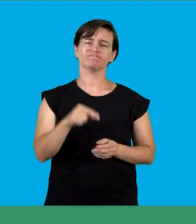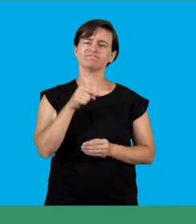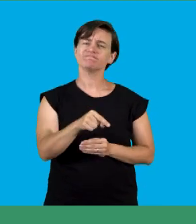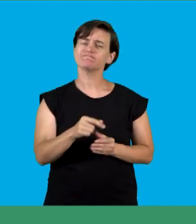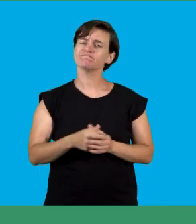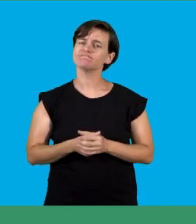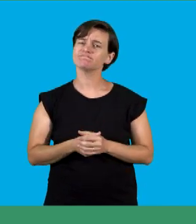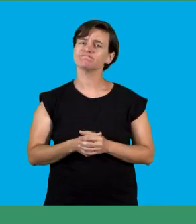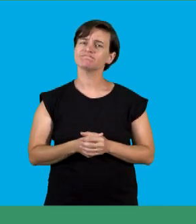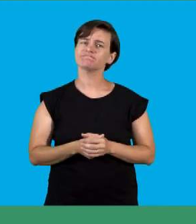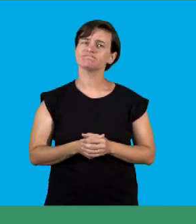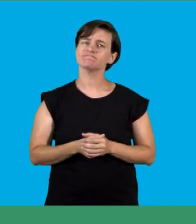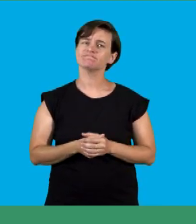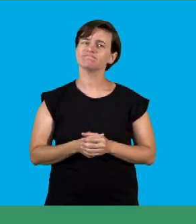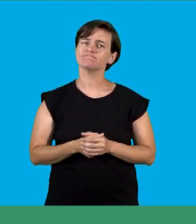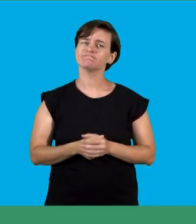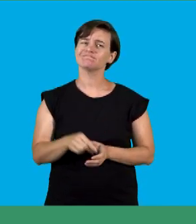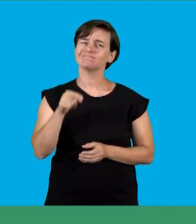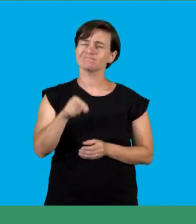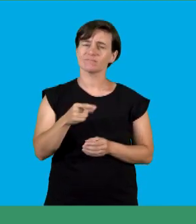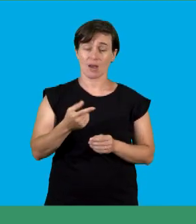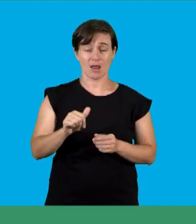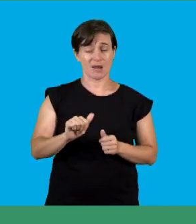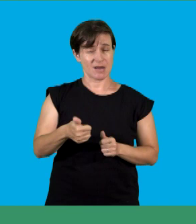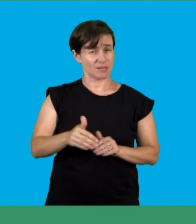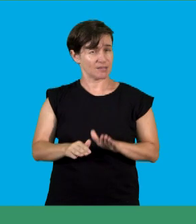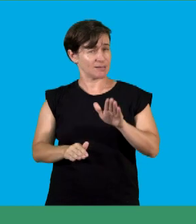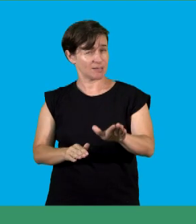solving process.